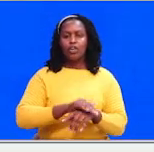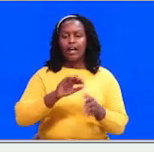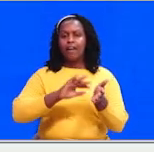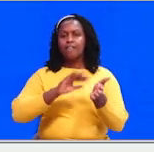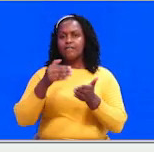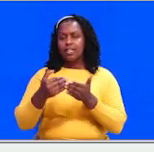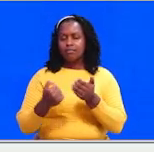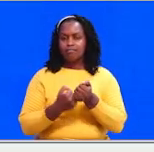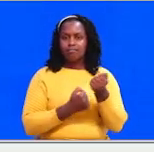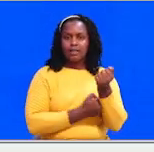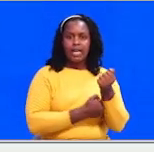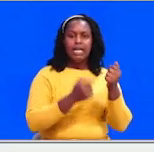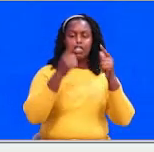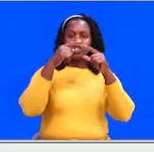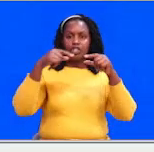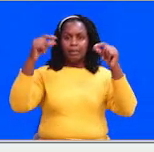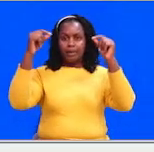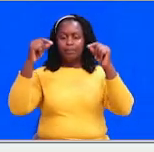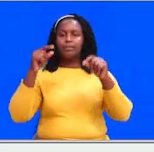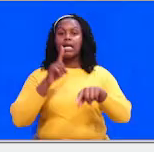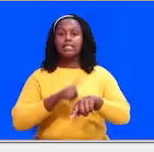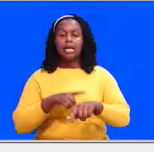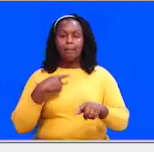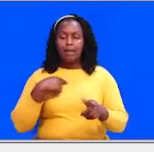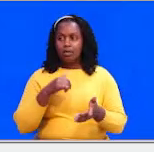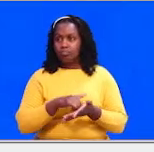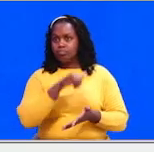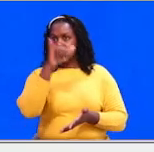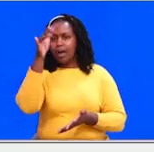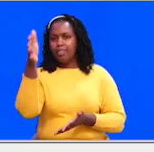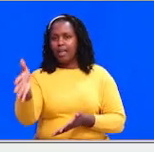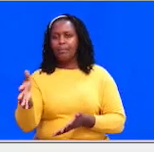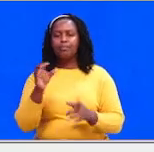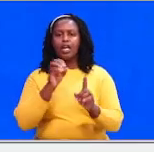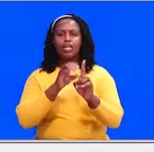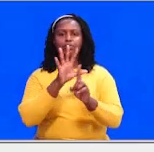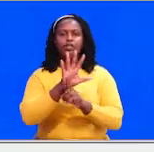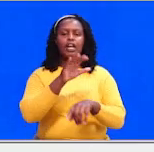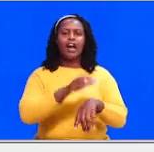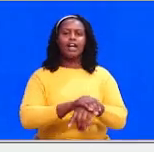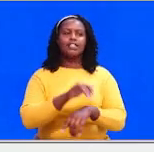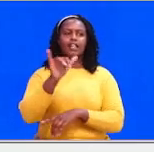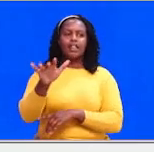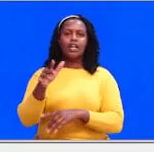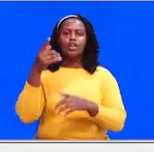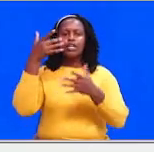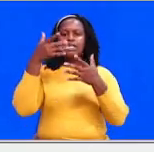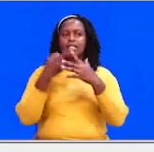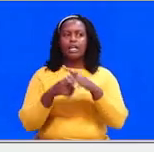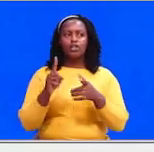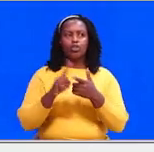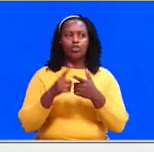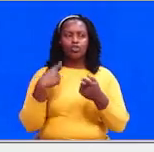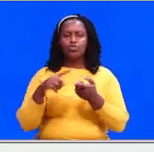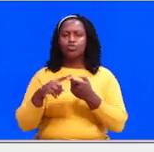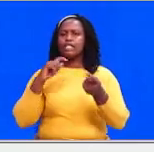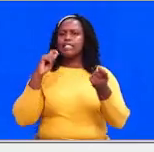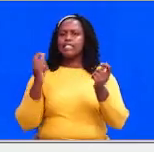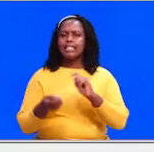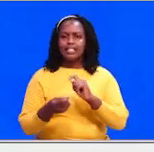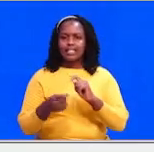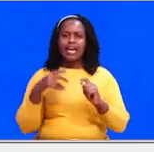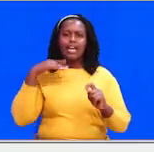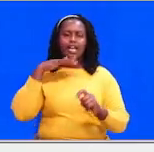while in Germany is when I got exposure and learned about the concept of recycling sewage to reusable water, just